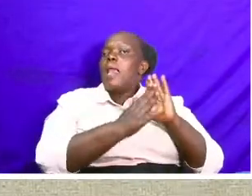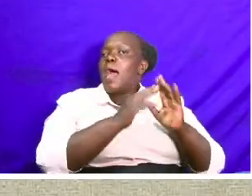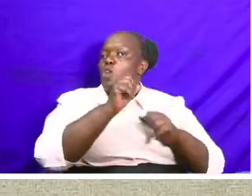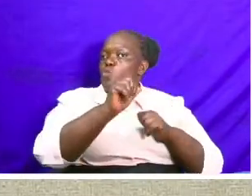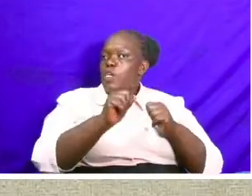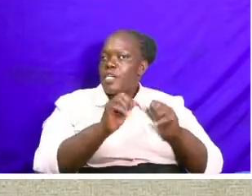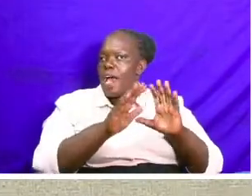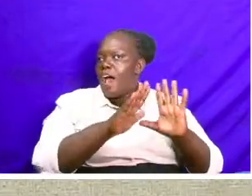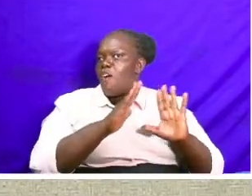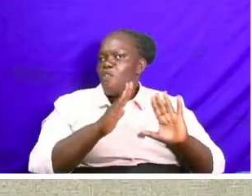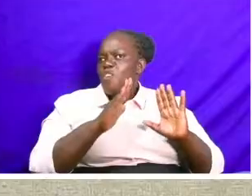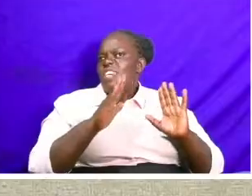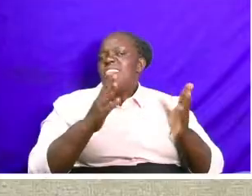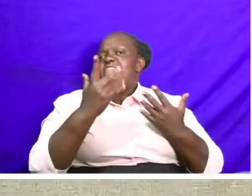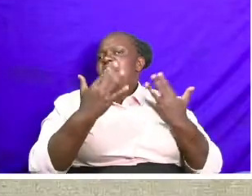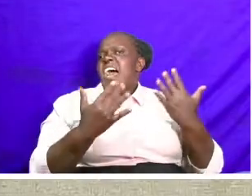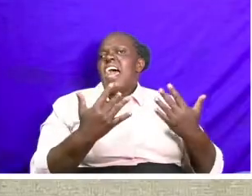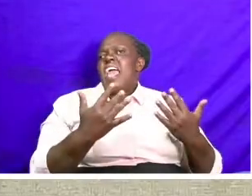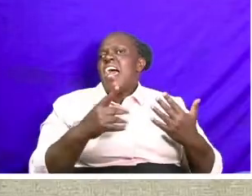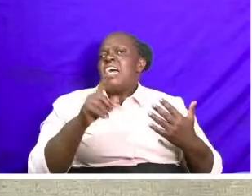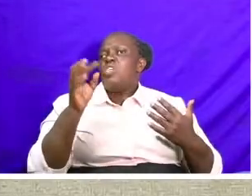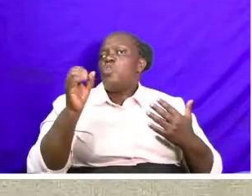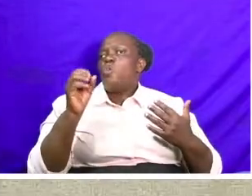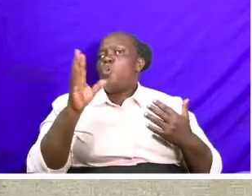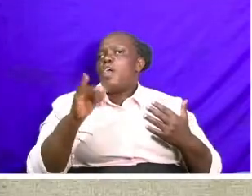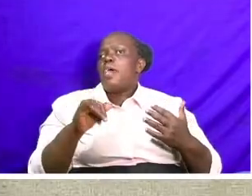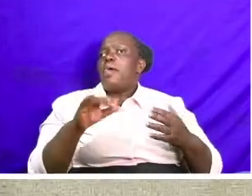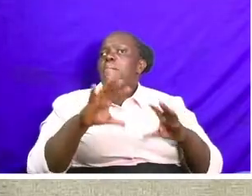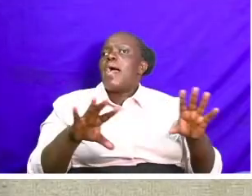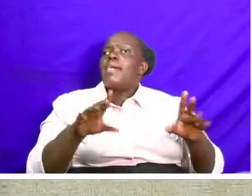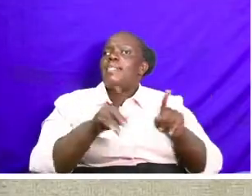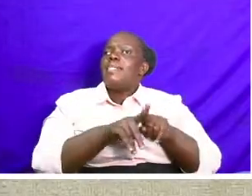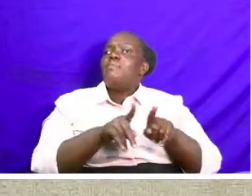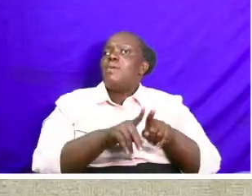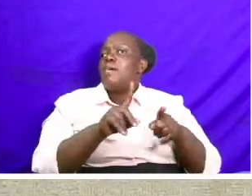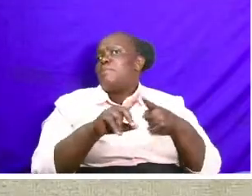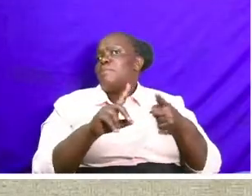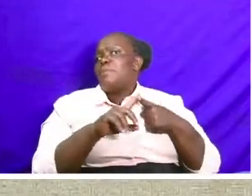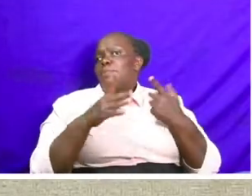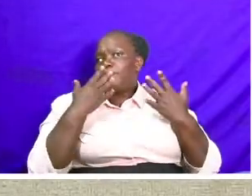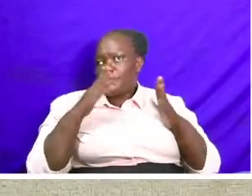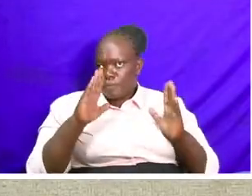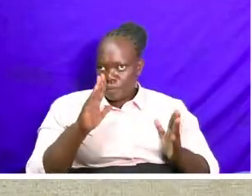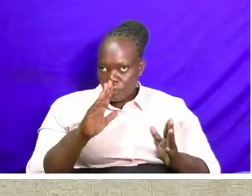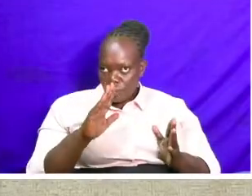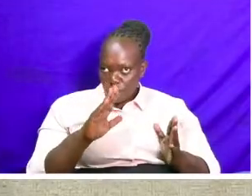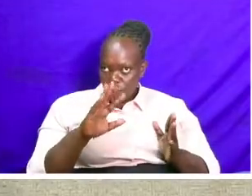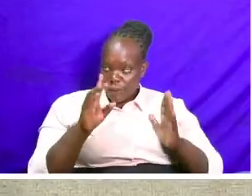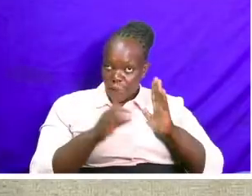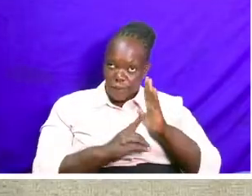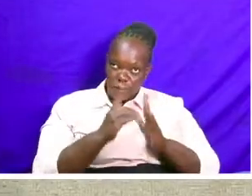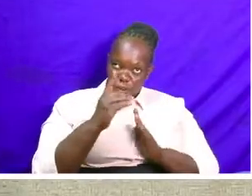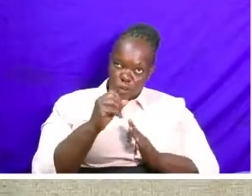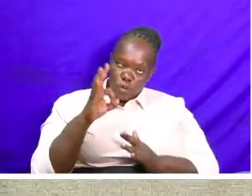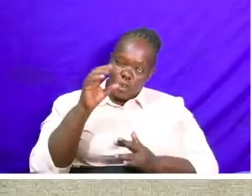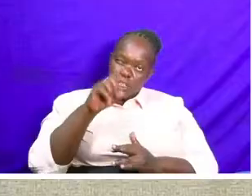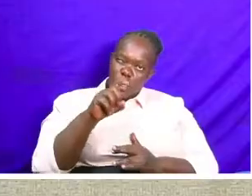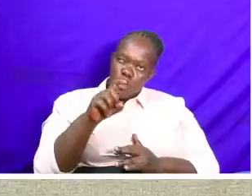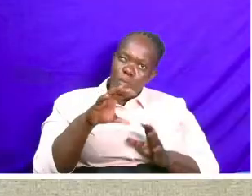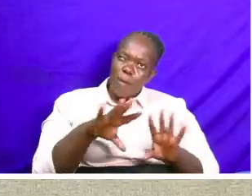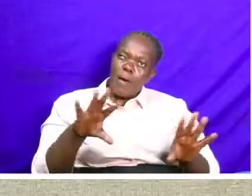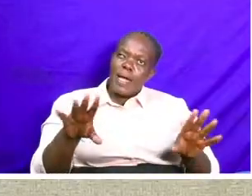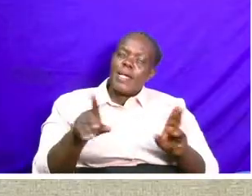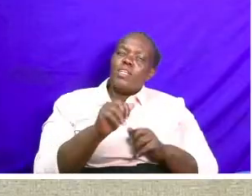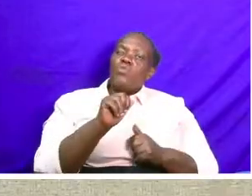Because same to toy market, we've experienced such cases. Apart from the redevelopment of Gikomba market,